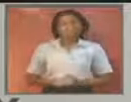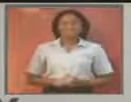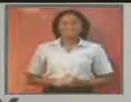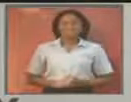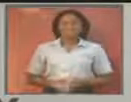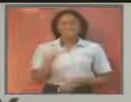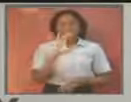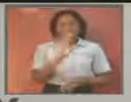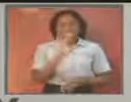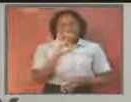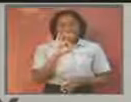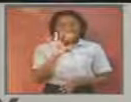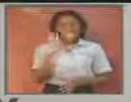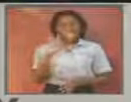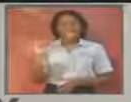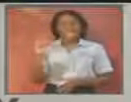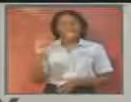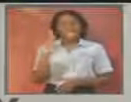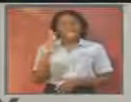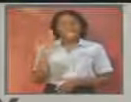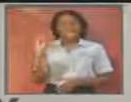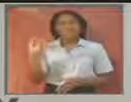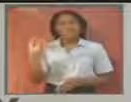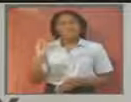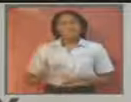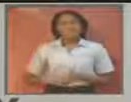897 at Mayaro, and